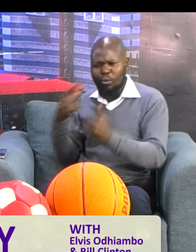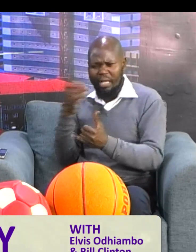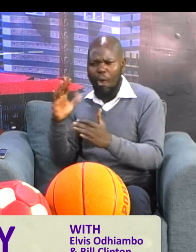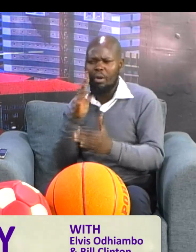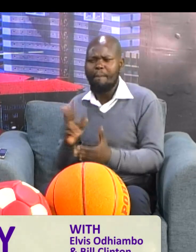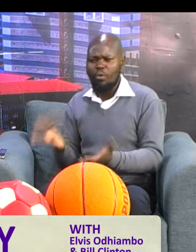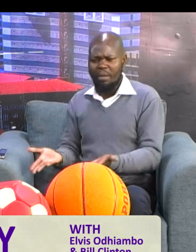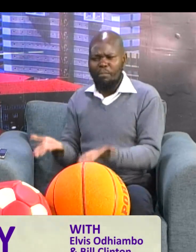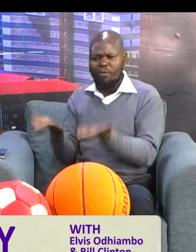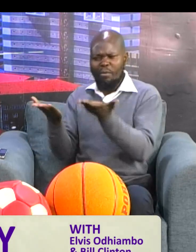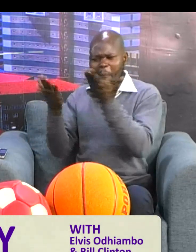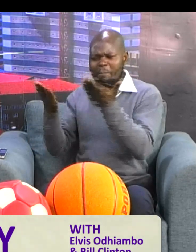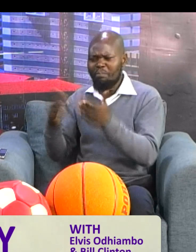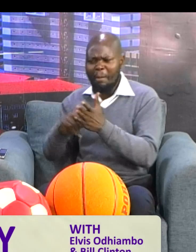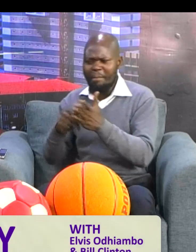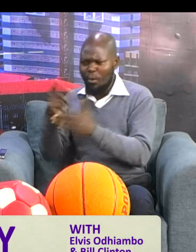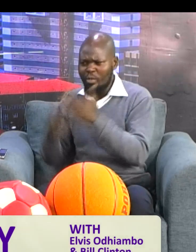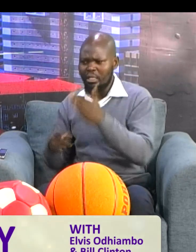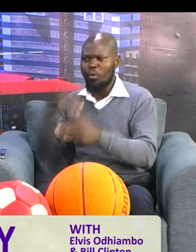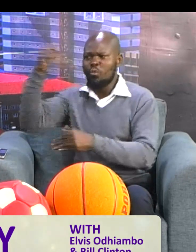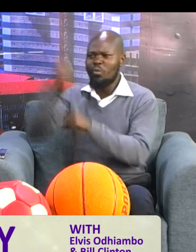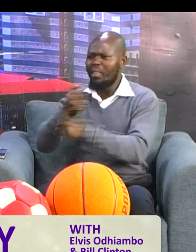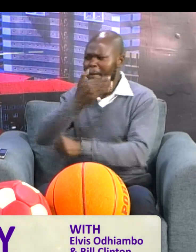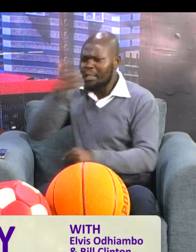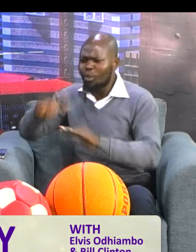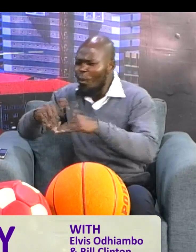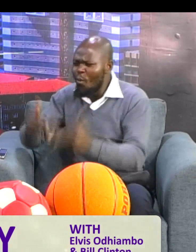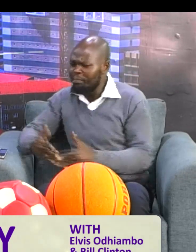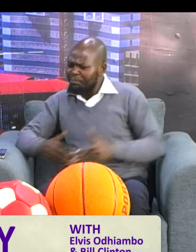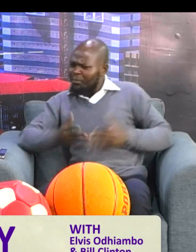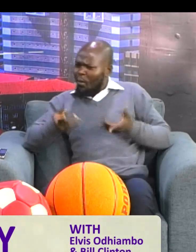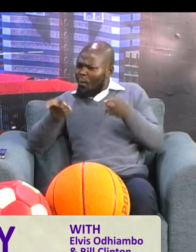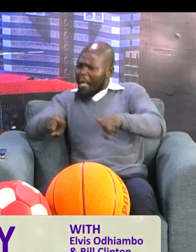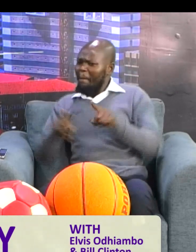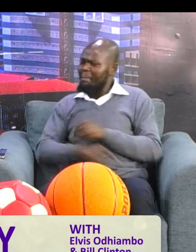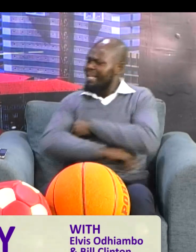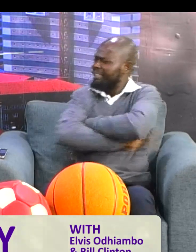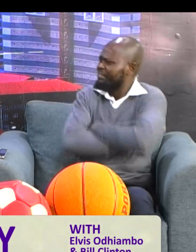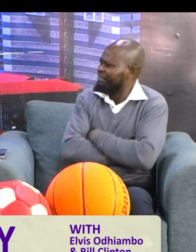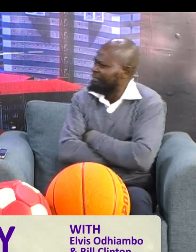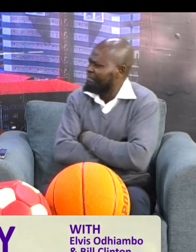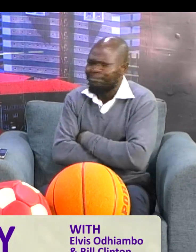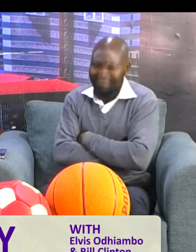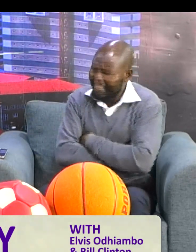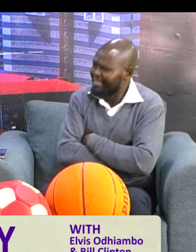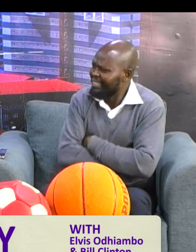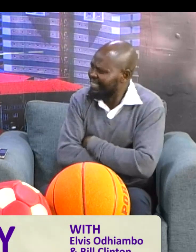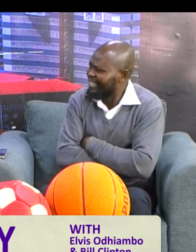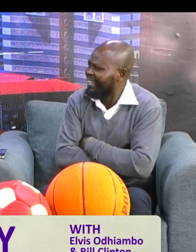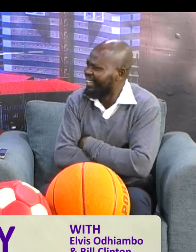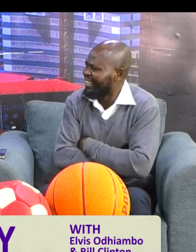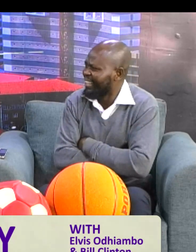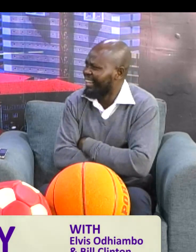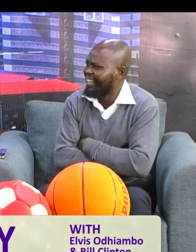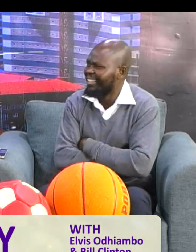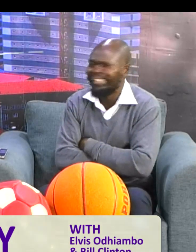well. And right now you see that. Do you think right now Manchester United is going to improve, continue